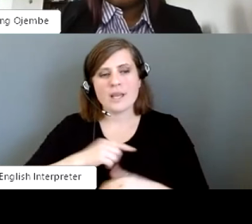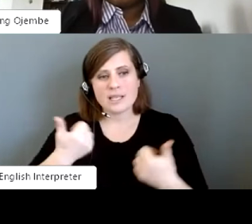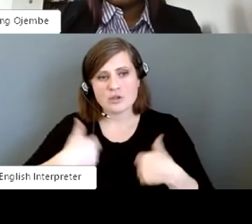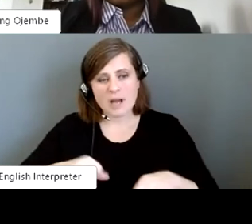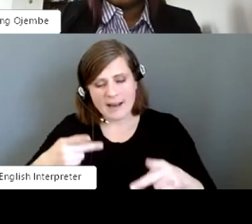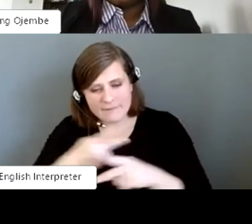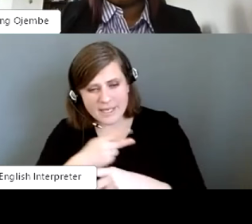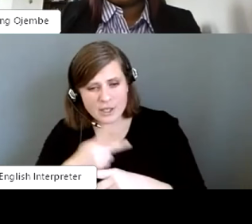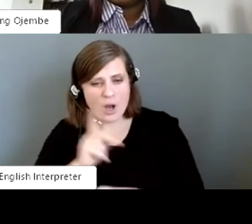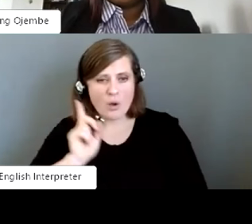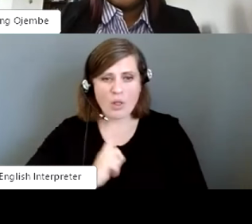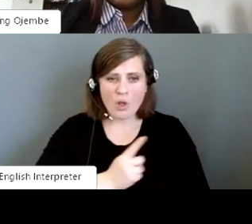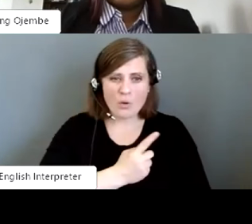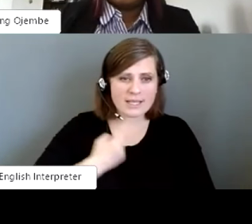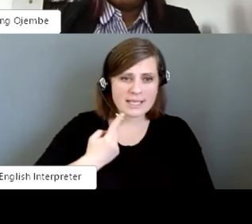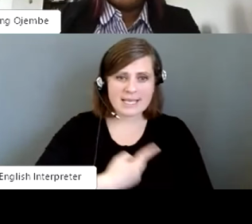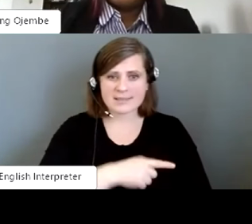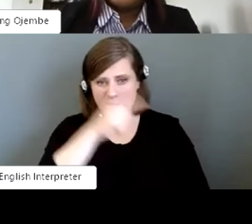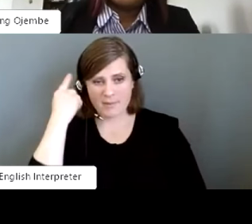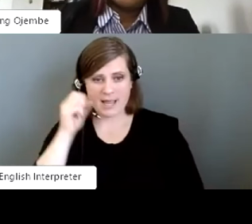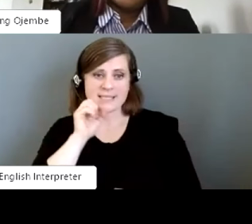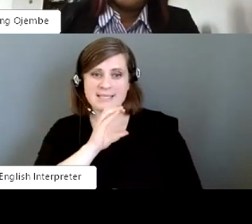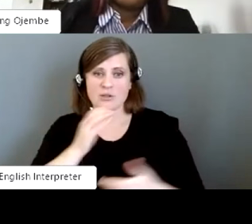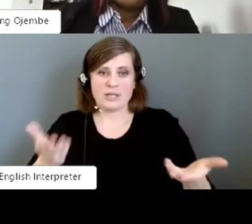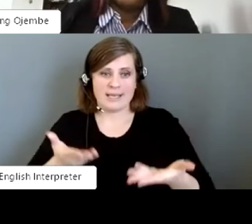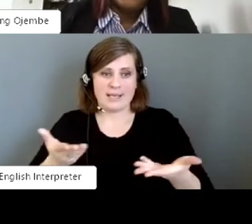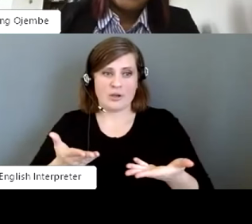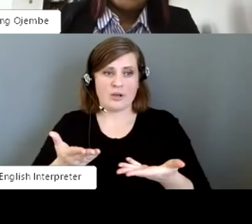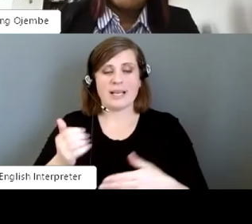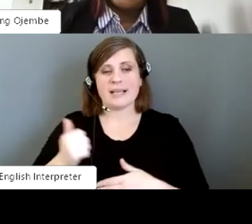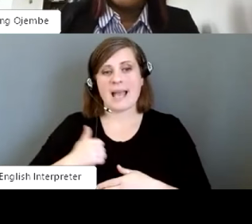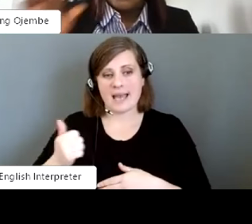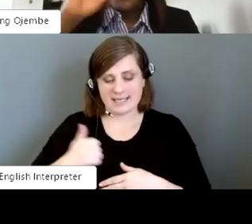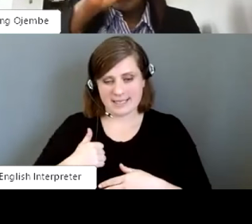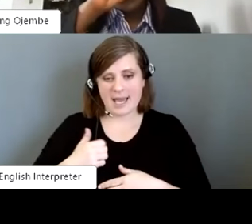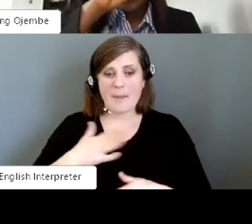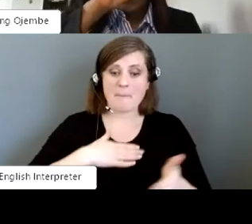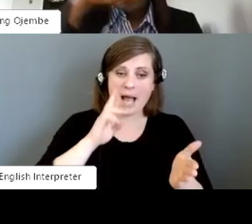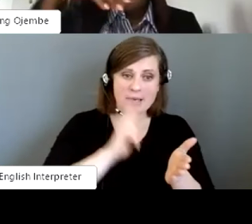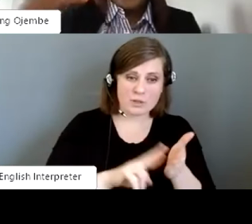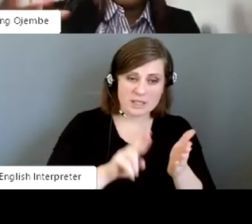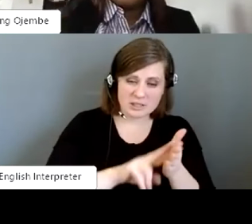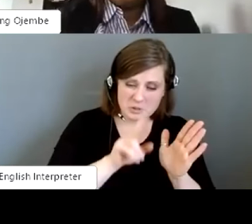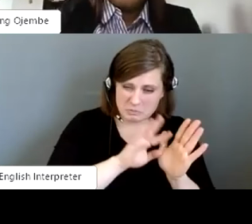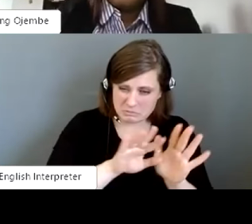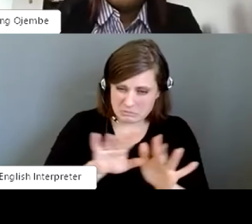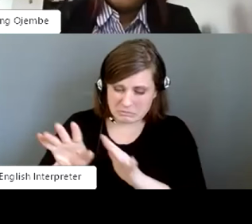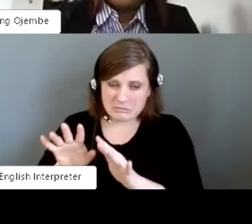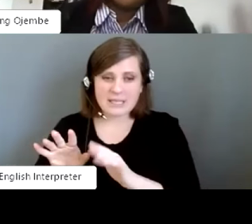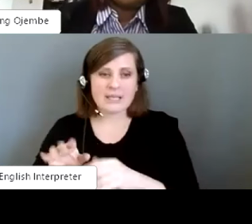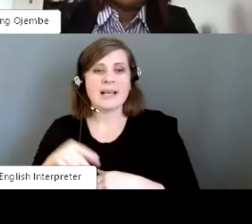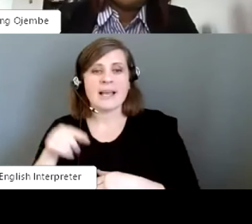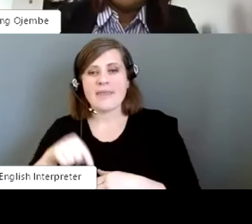loneliness among Black seniors in Canada, my research findings, along with several others in this